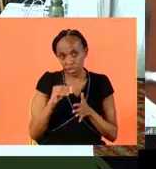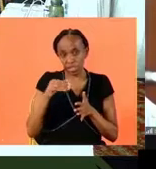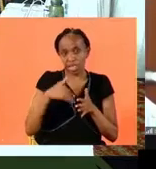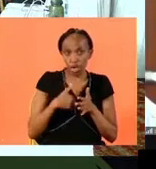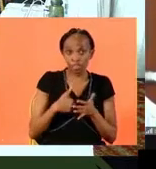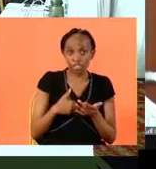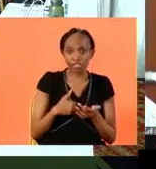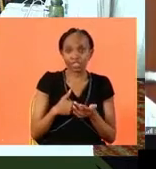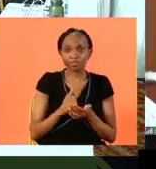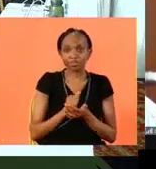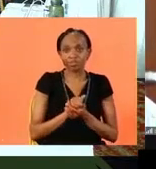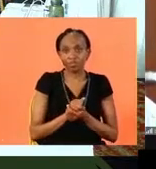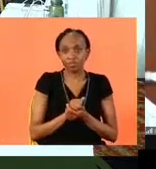with,